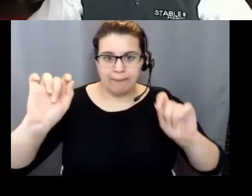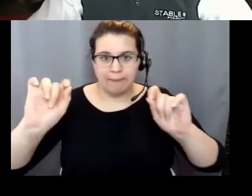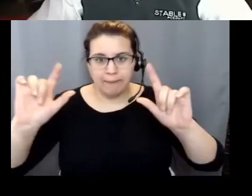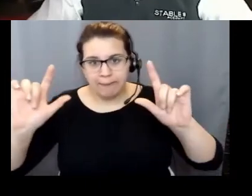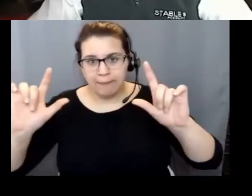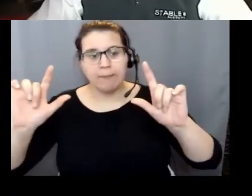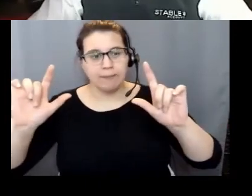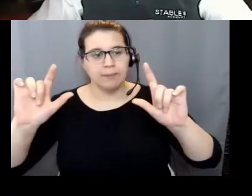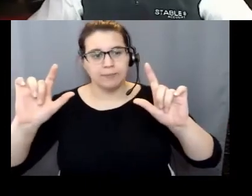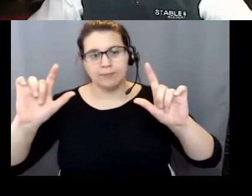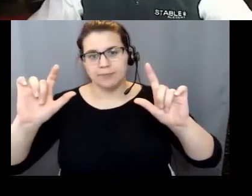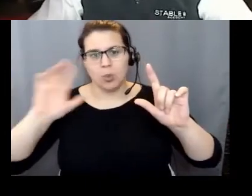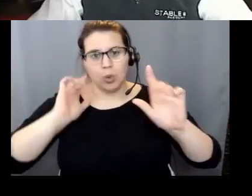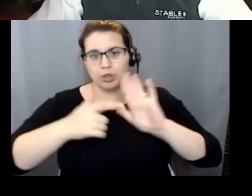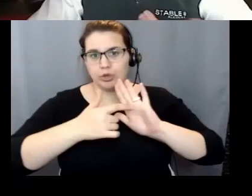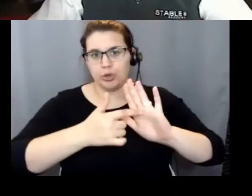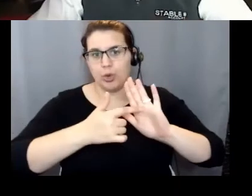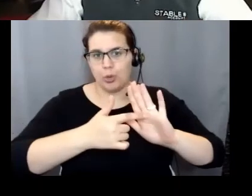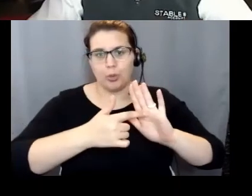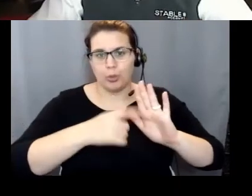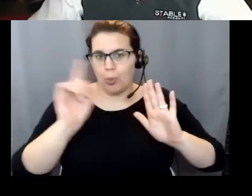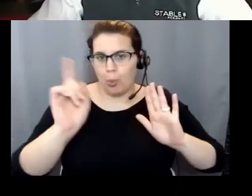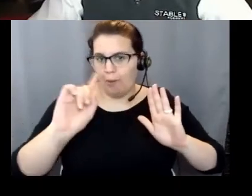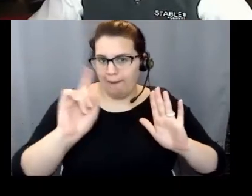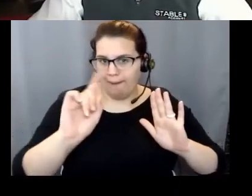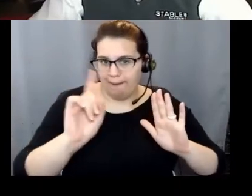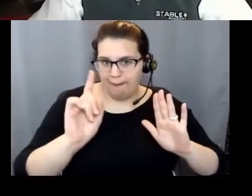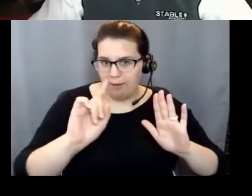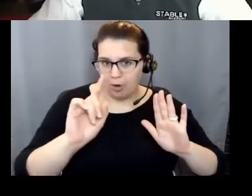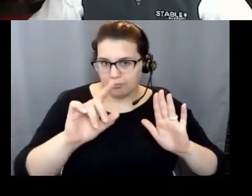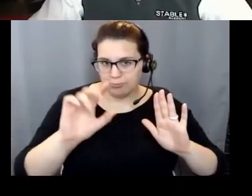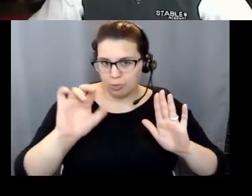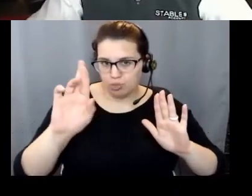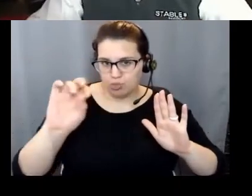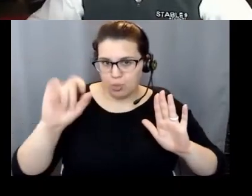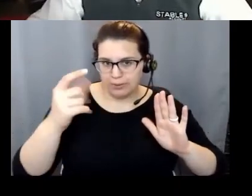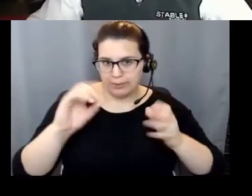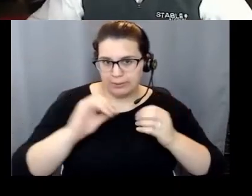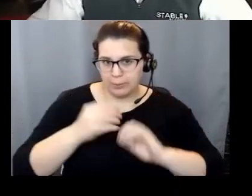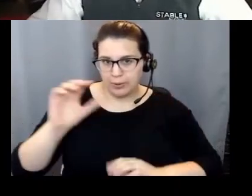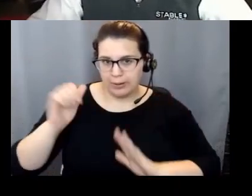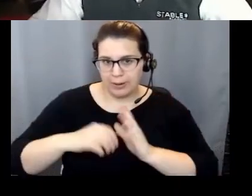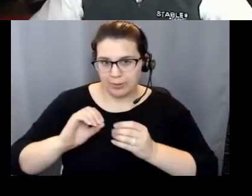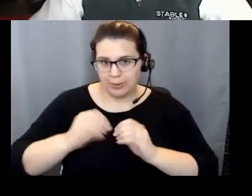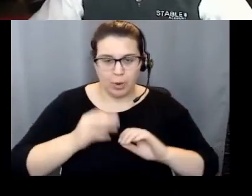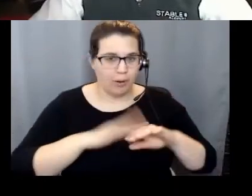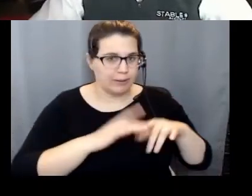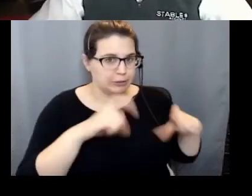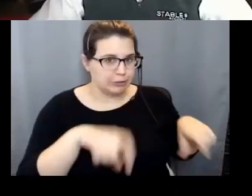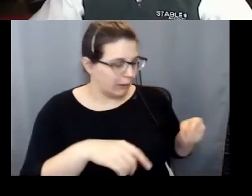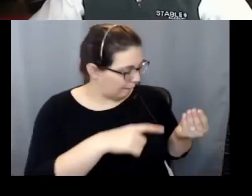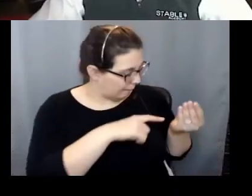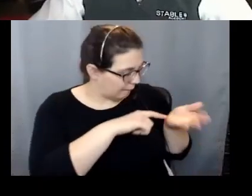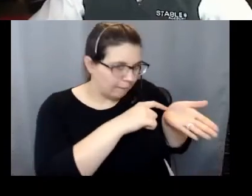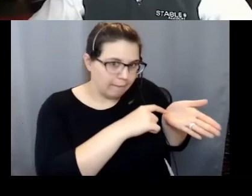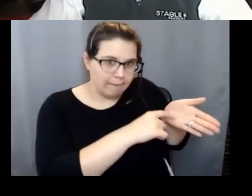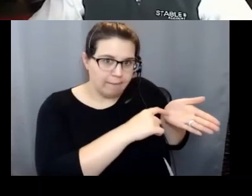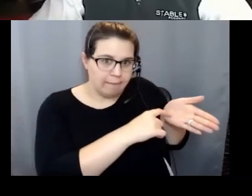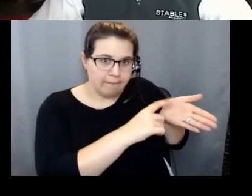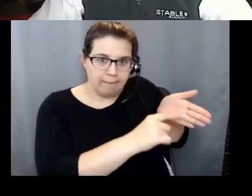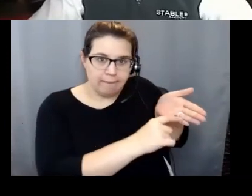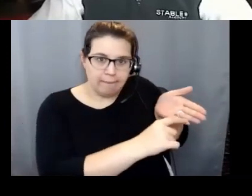You click on that and it will give you examples and descriptions on where to find those numbers, like on a check or a deposit